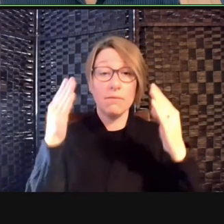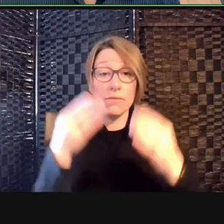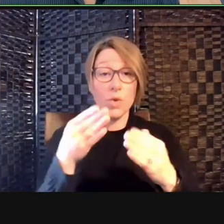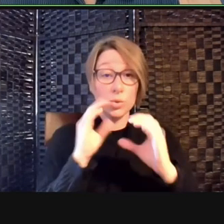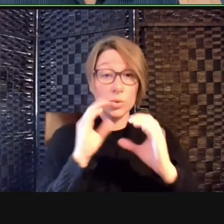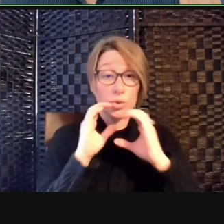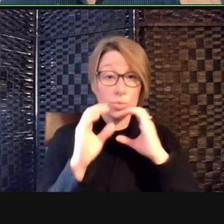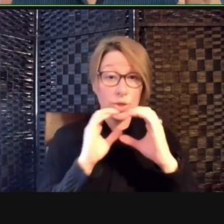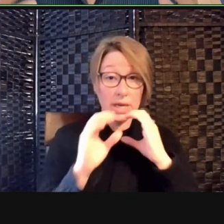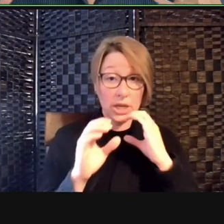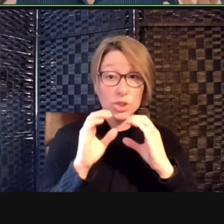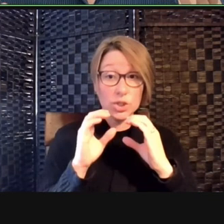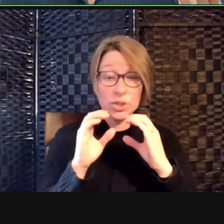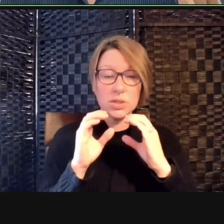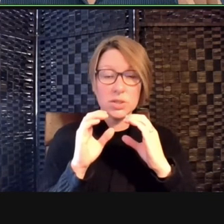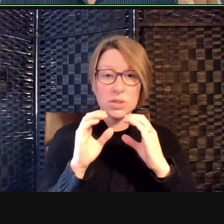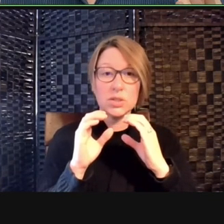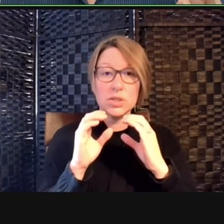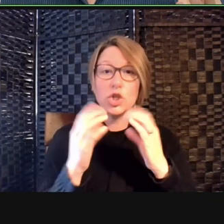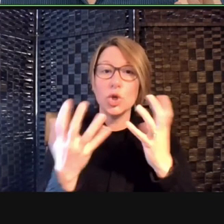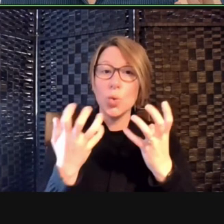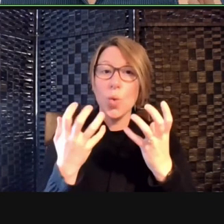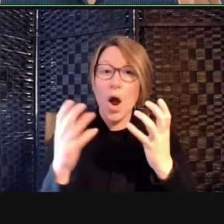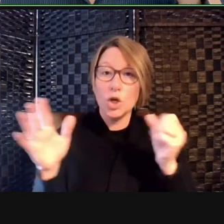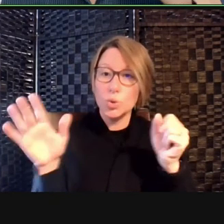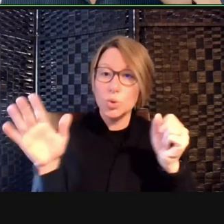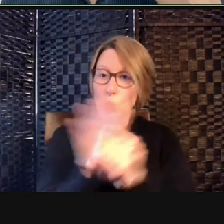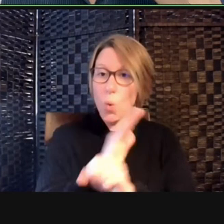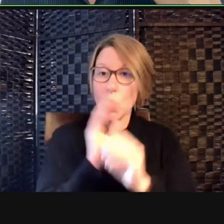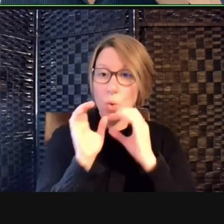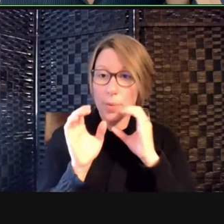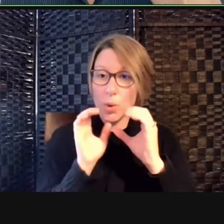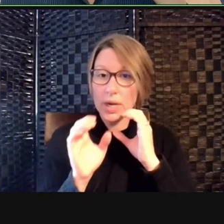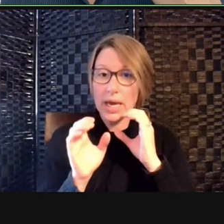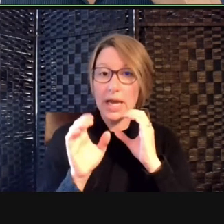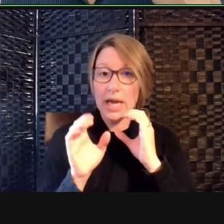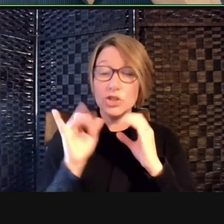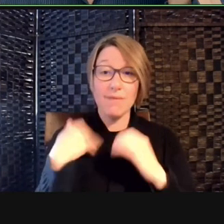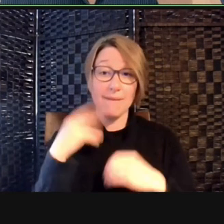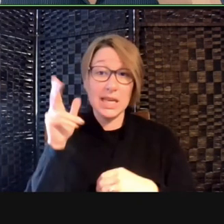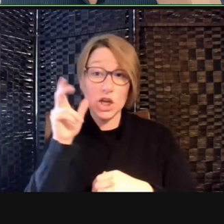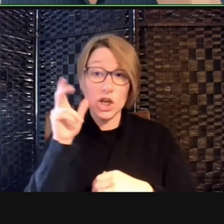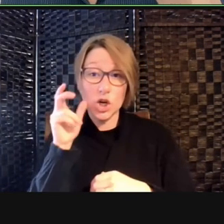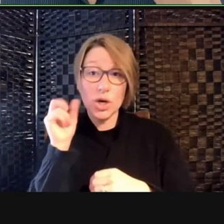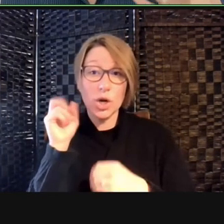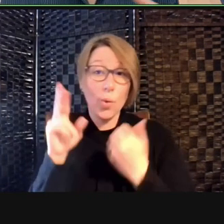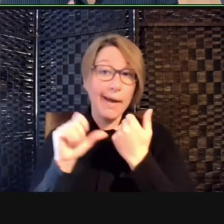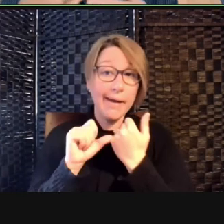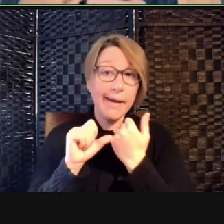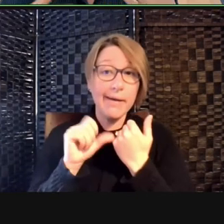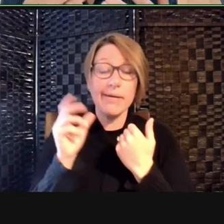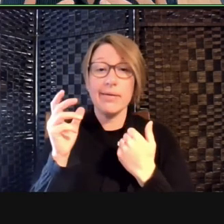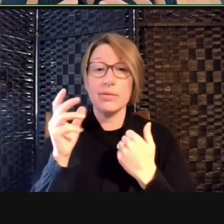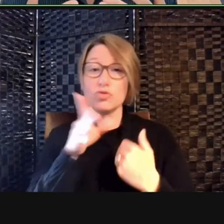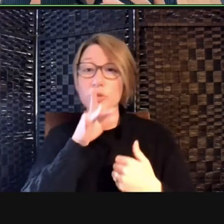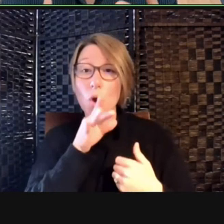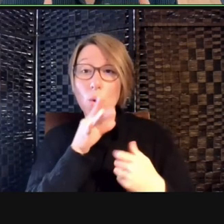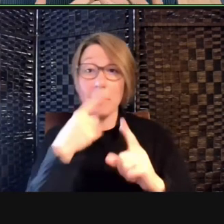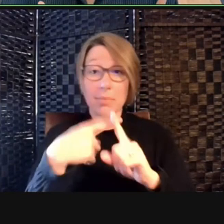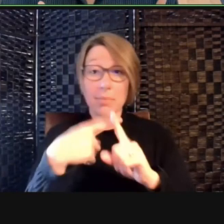often for children with charge, you want to have a total communication approach. So if they have some hearing or they're aided spoken language, but also some